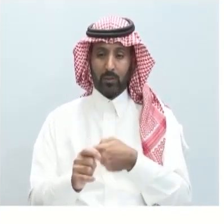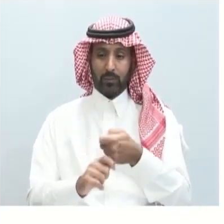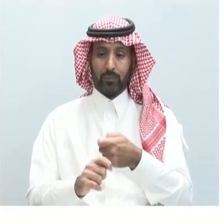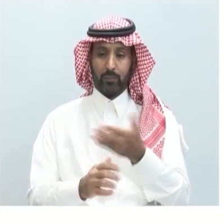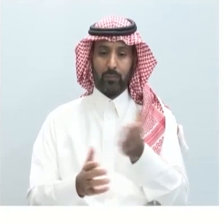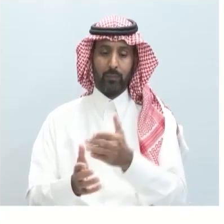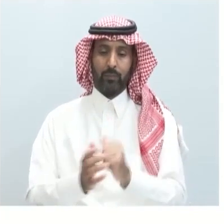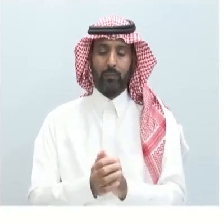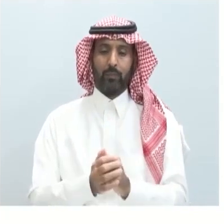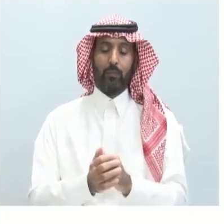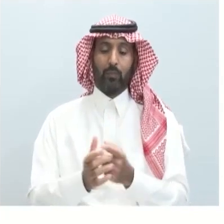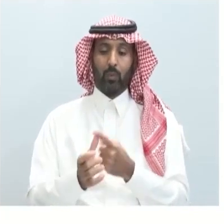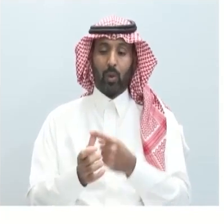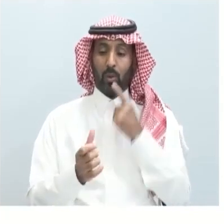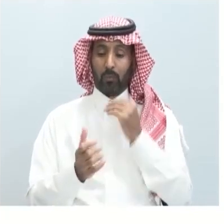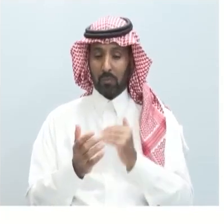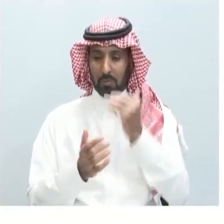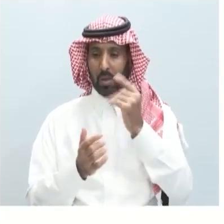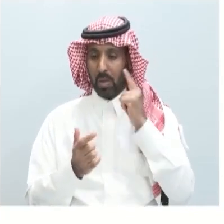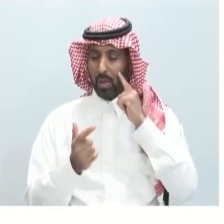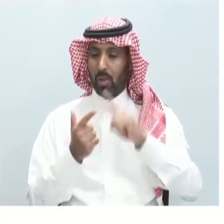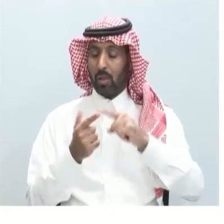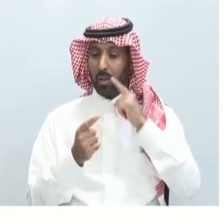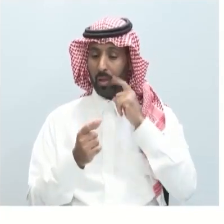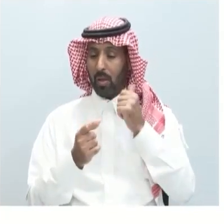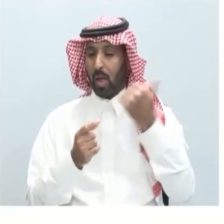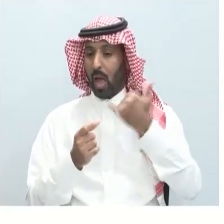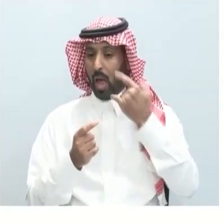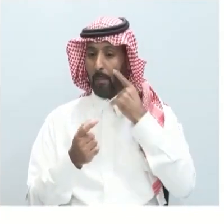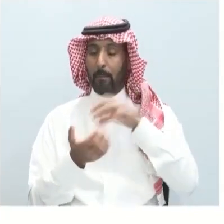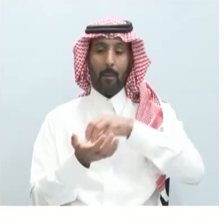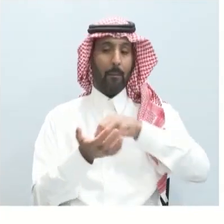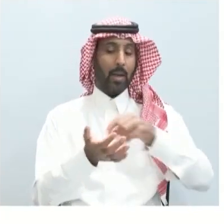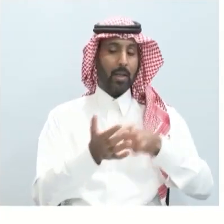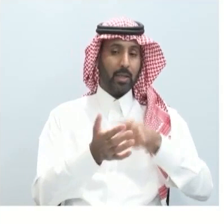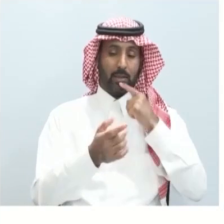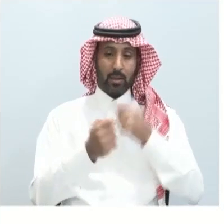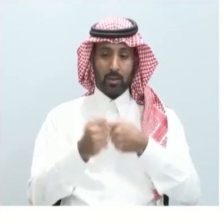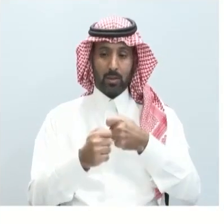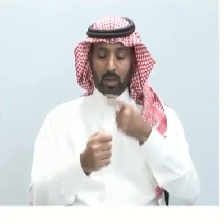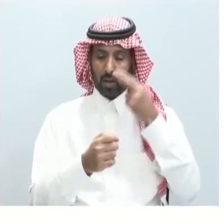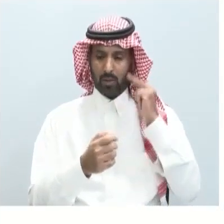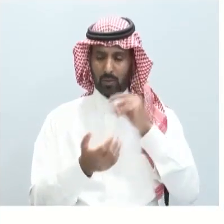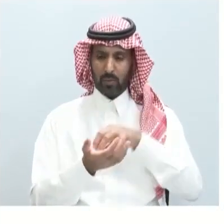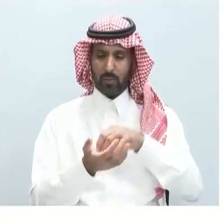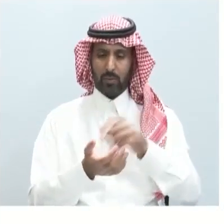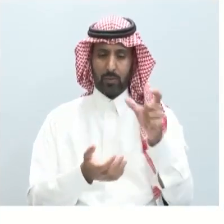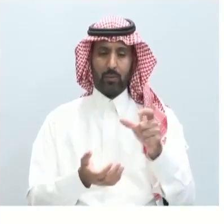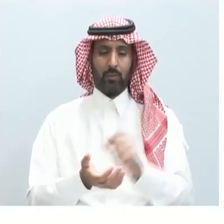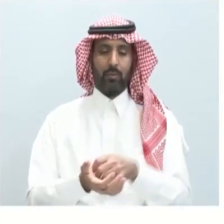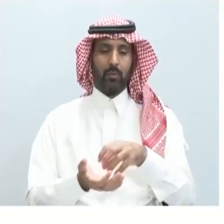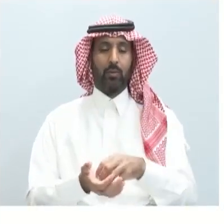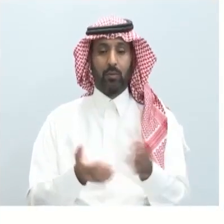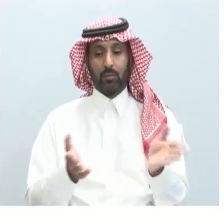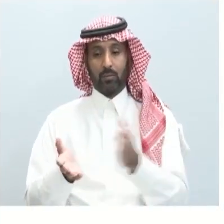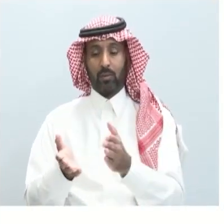involves? To be one of the top centers of international business that many enterprises use to conduct operations. The after